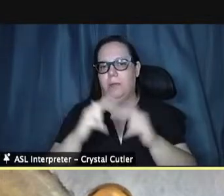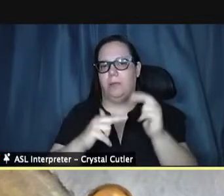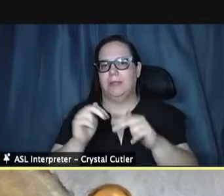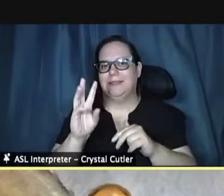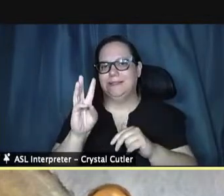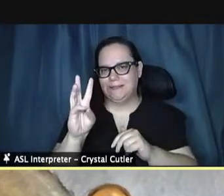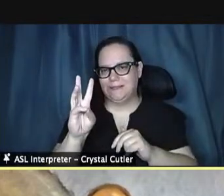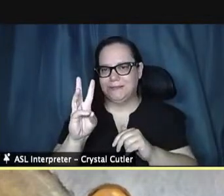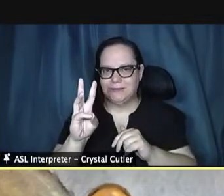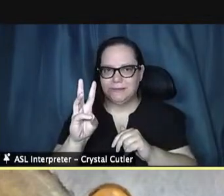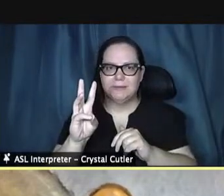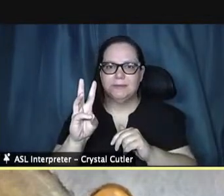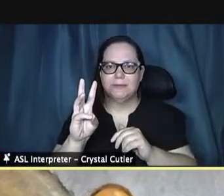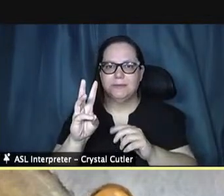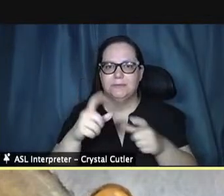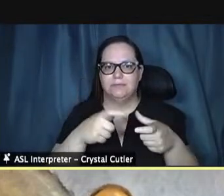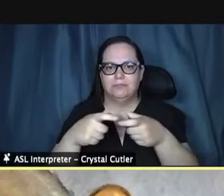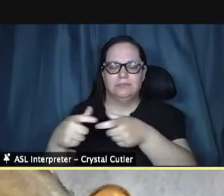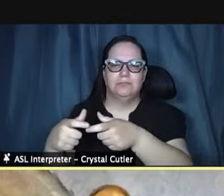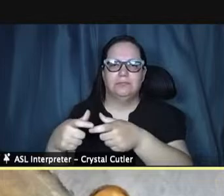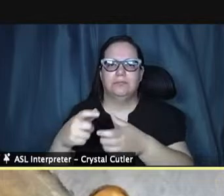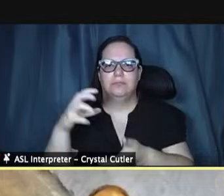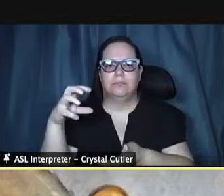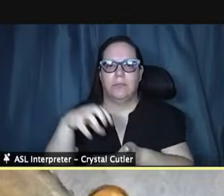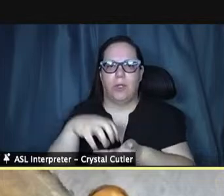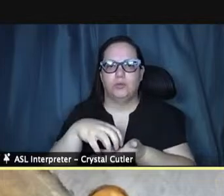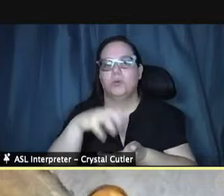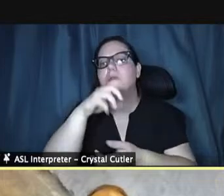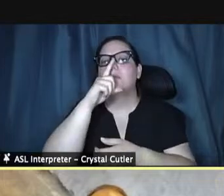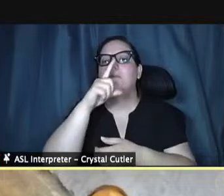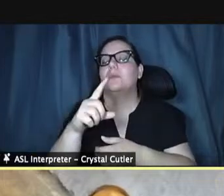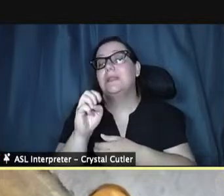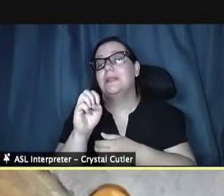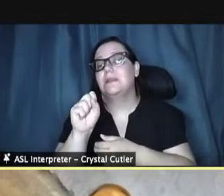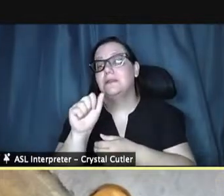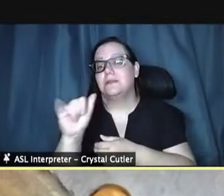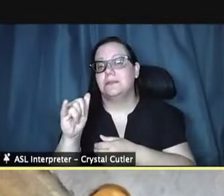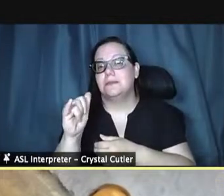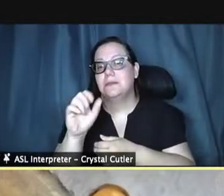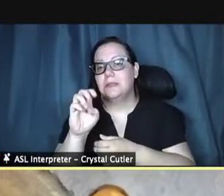Orion. ESM #1 is at the Cape right now, preparing for